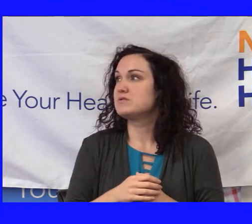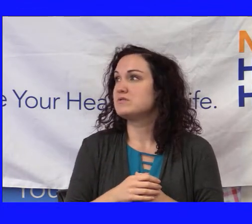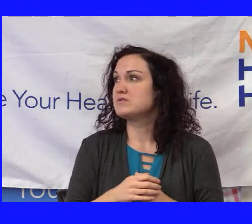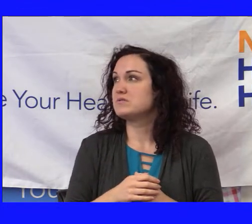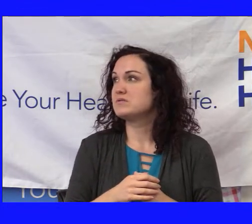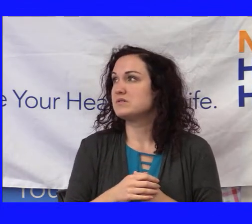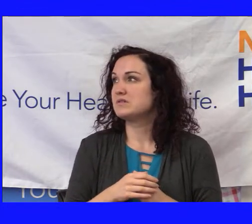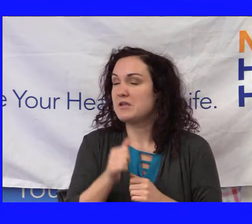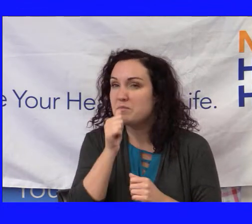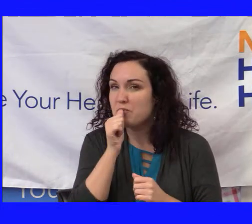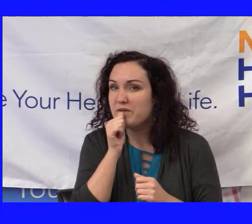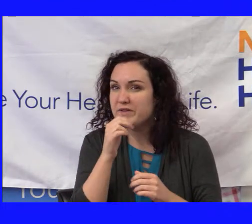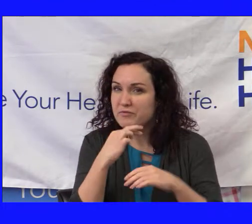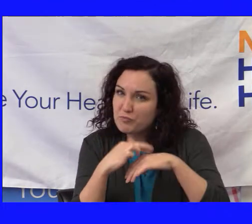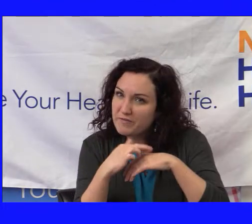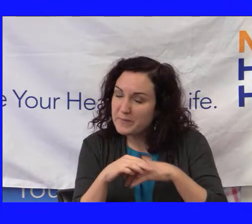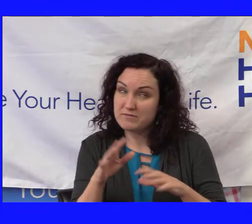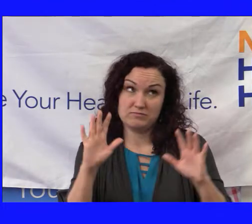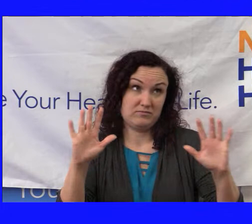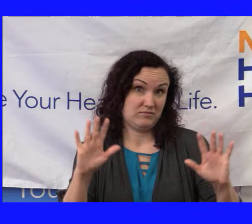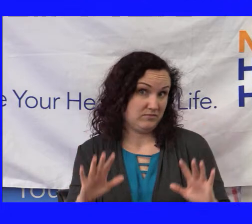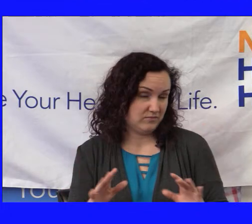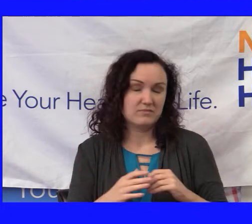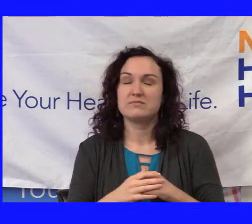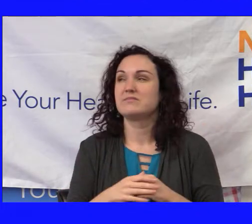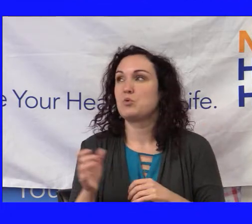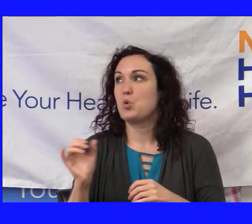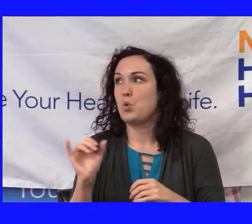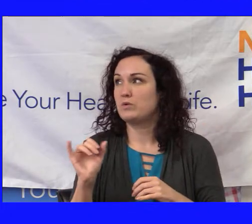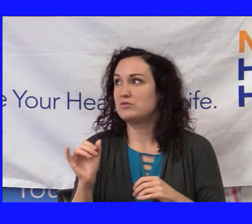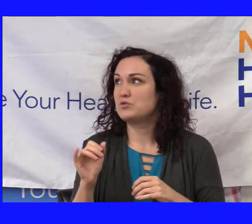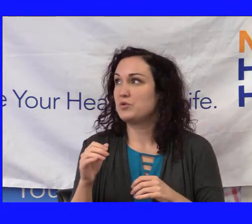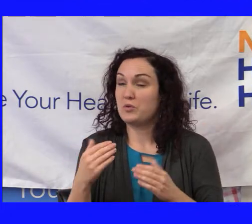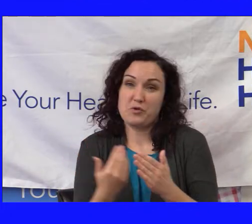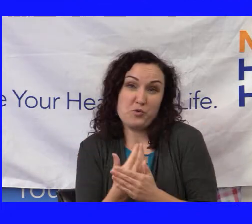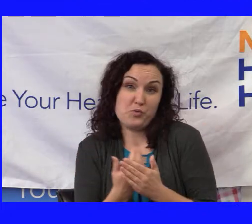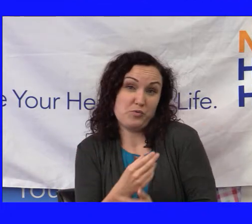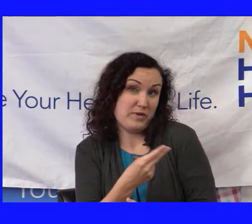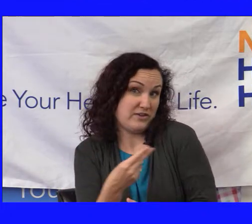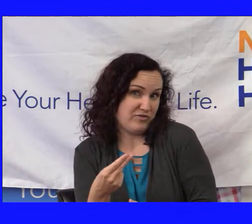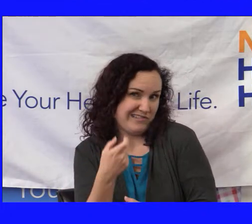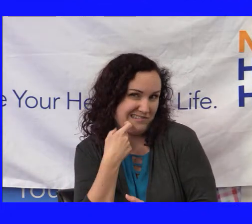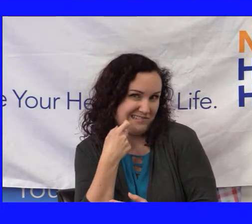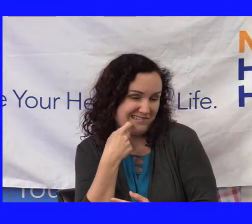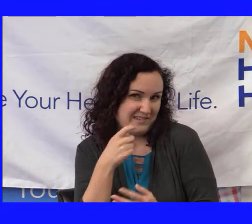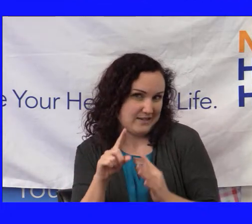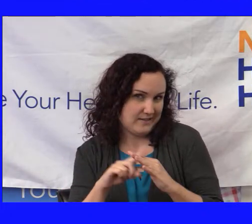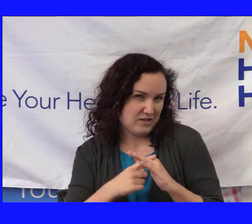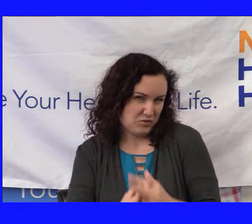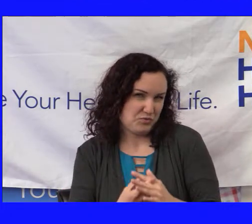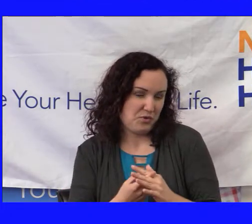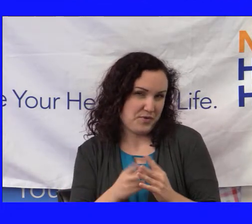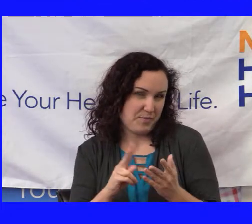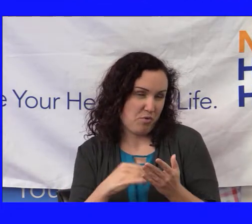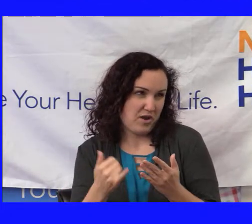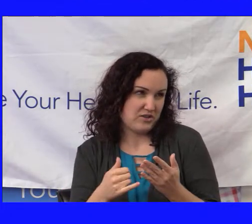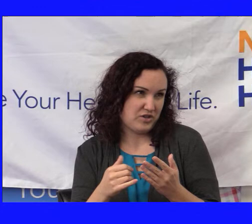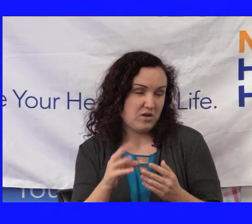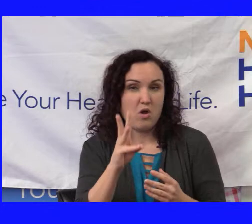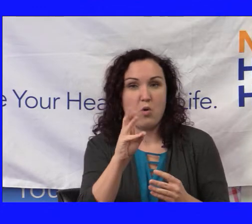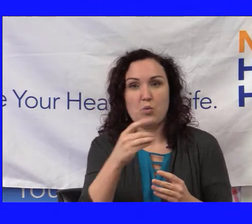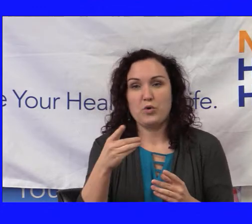have private references that have been excellent, and they are new to H&H, just recently started a project